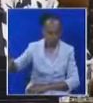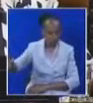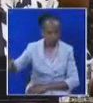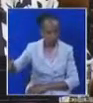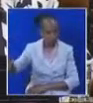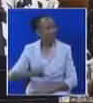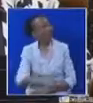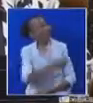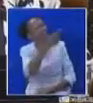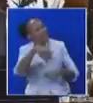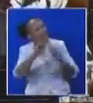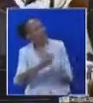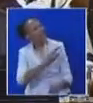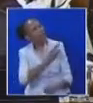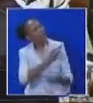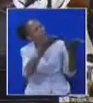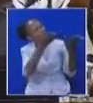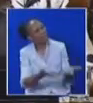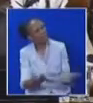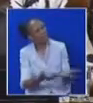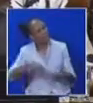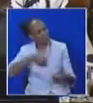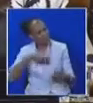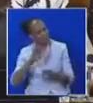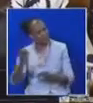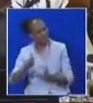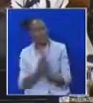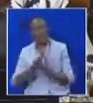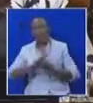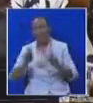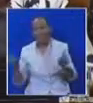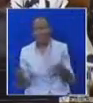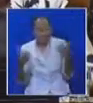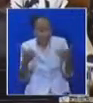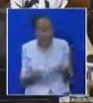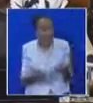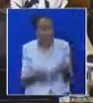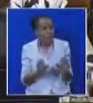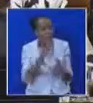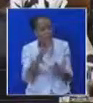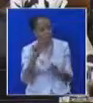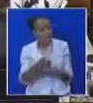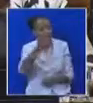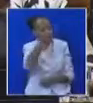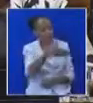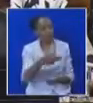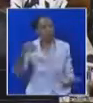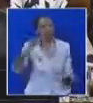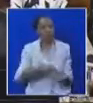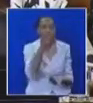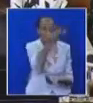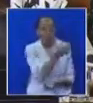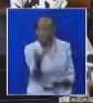Chair, why are you treating us differently to other political parties? Musi Maimane, Honorable Musi, stood up and then you